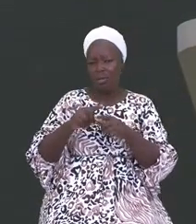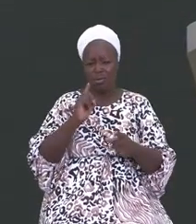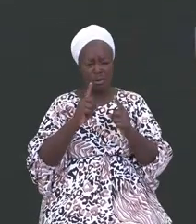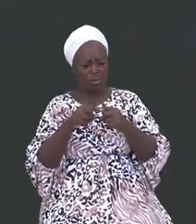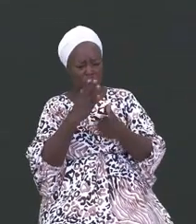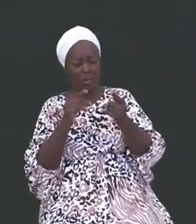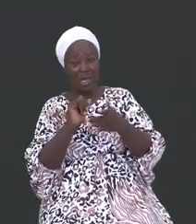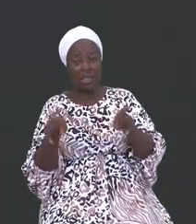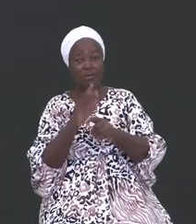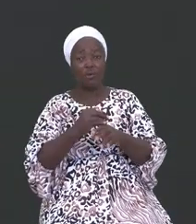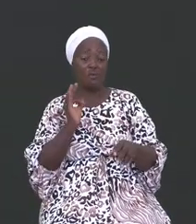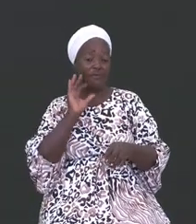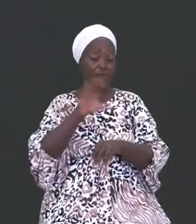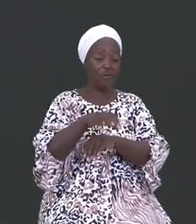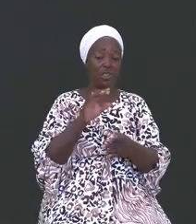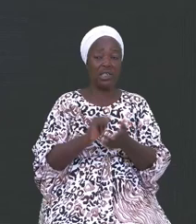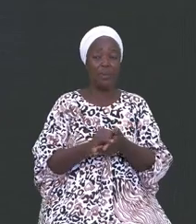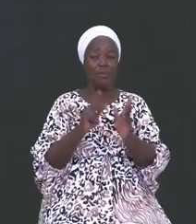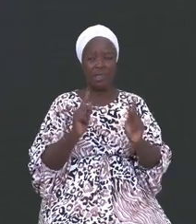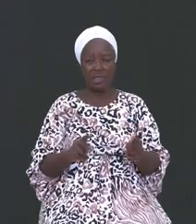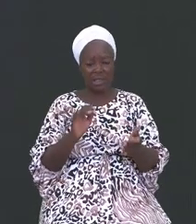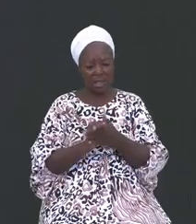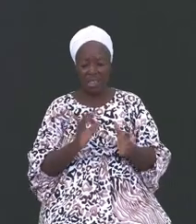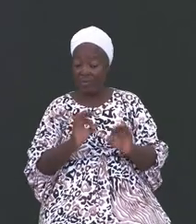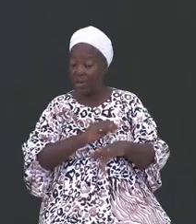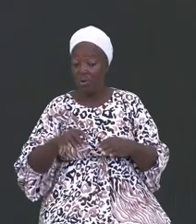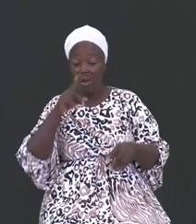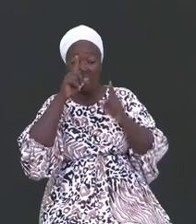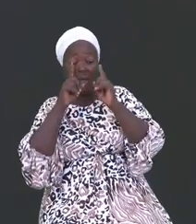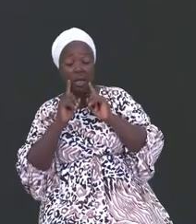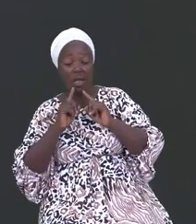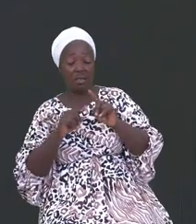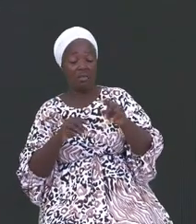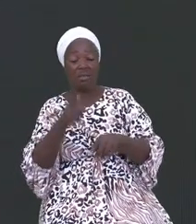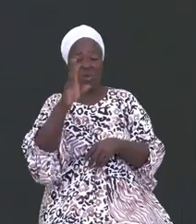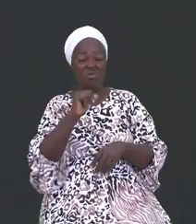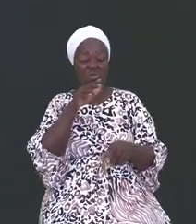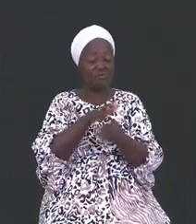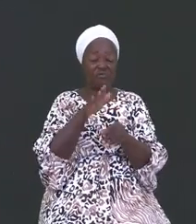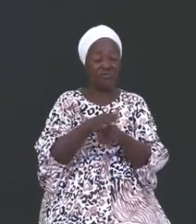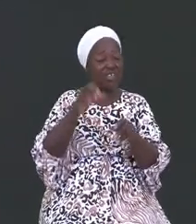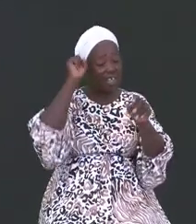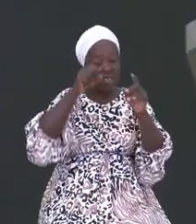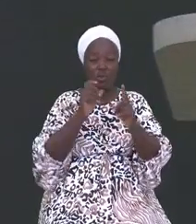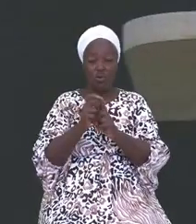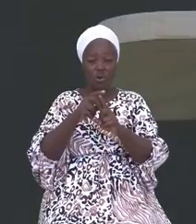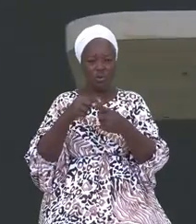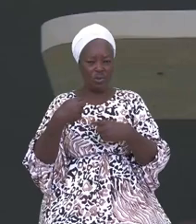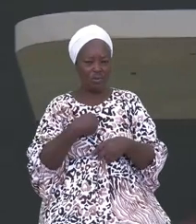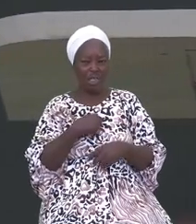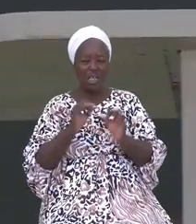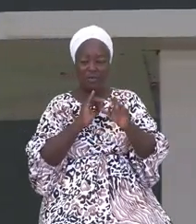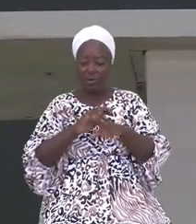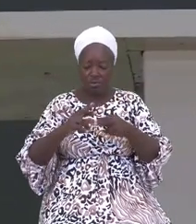him. As if I don't cry, he will not fulfill his word. If I don't roll on